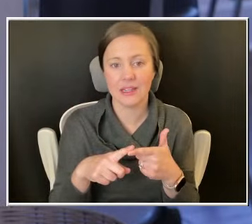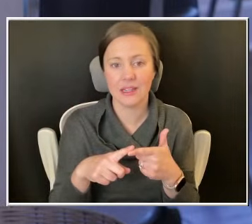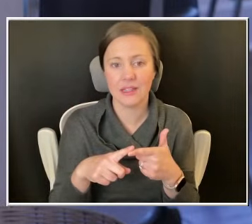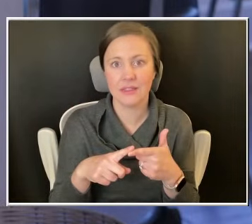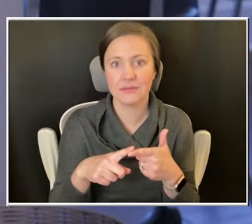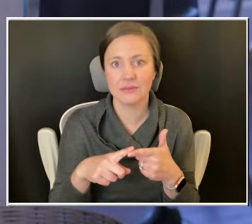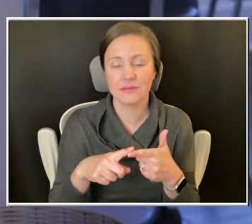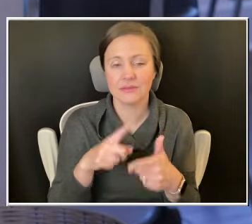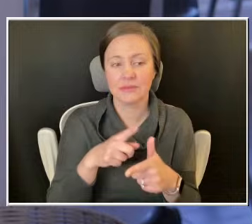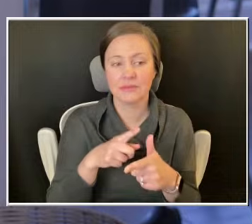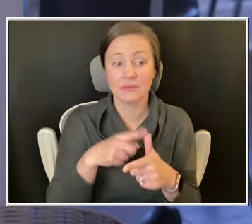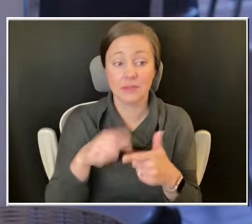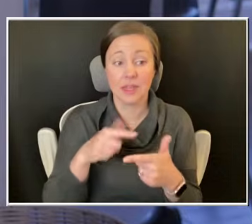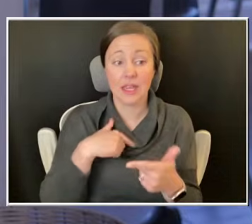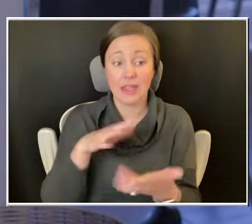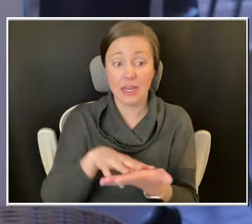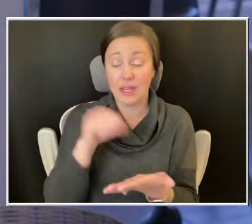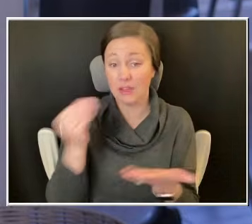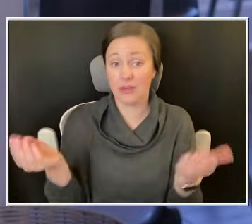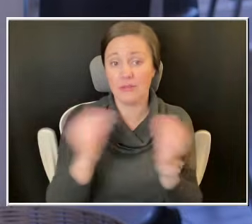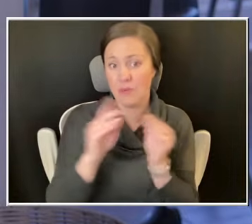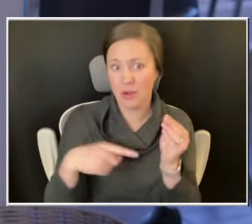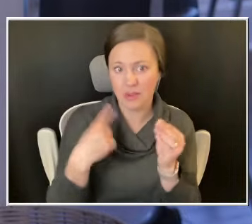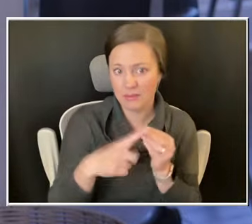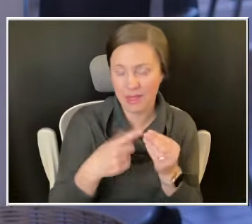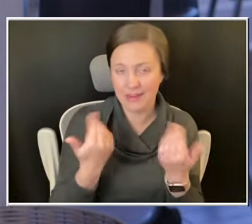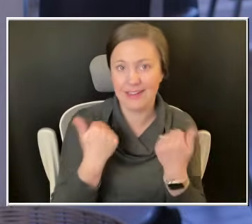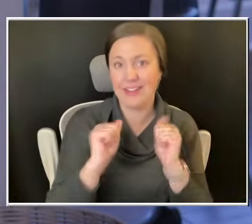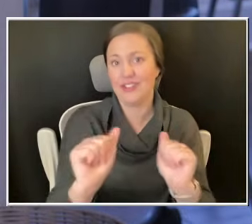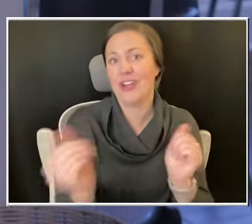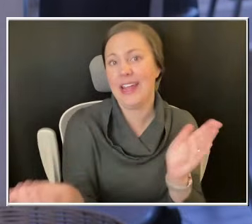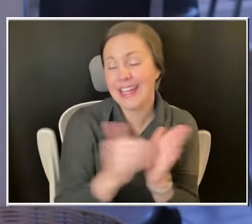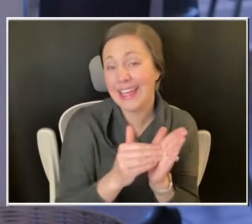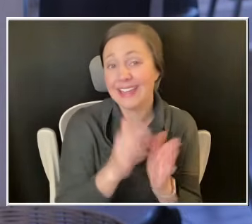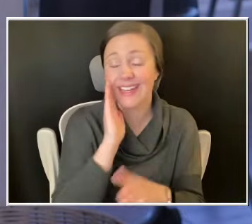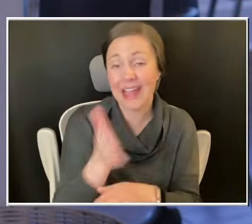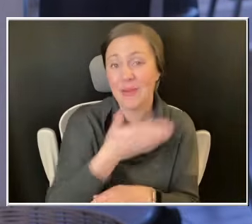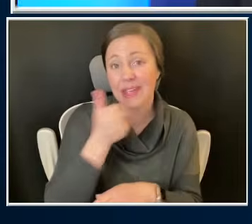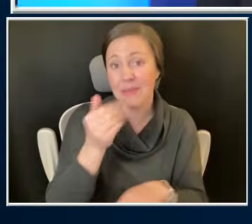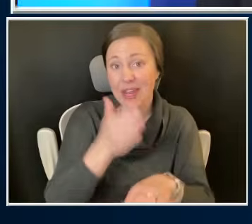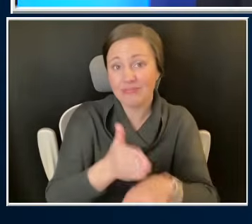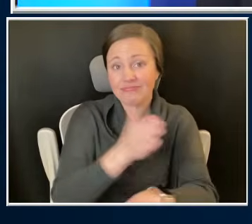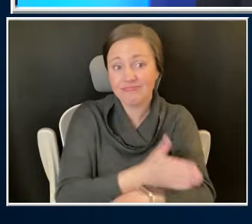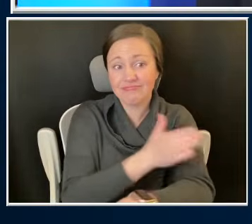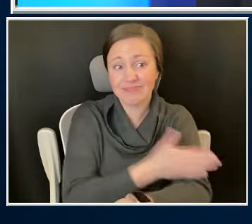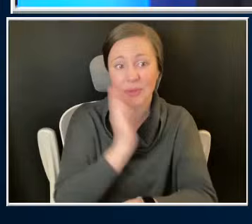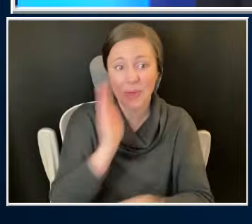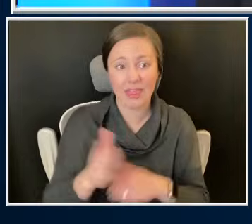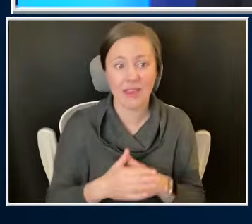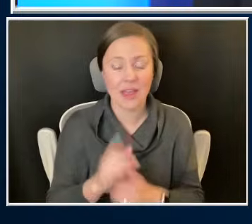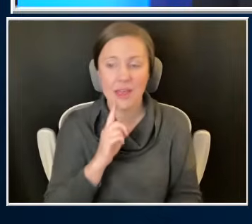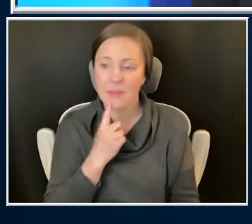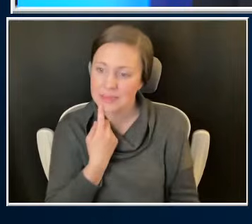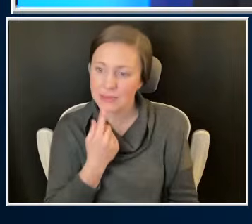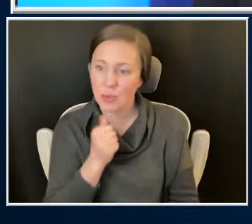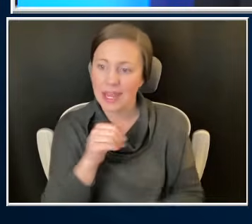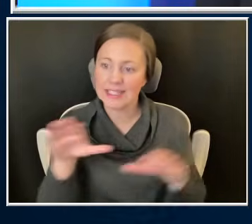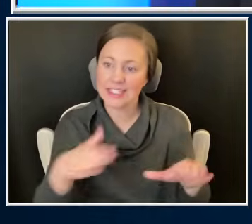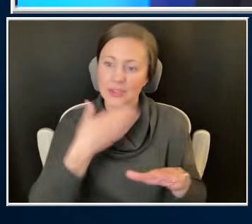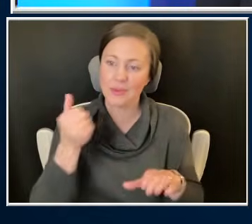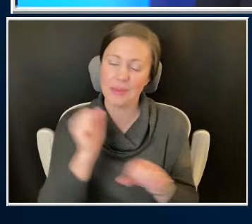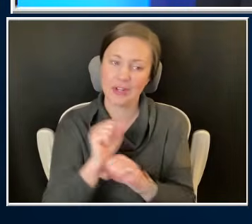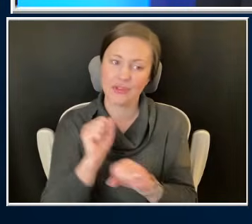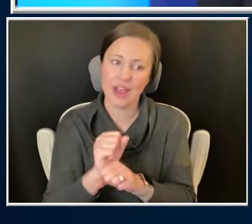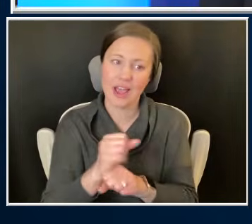I learn more about it, try again, and it gets better and better. Brie, disappointed I didn't do a better job. Wish I would have